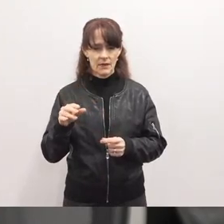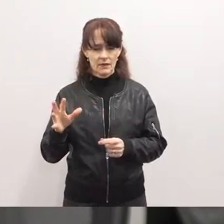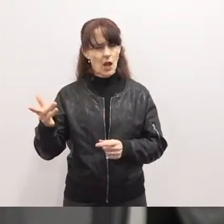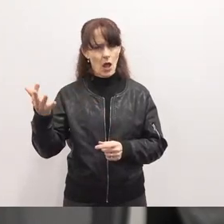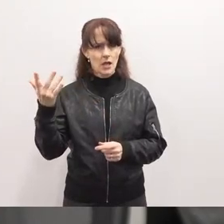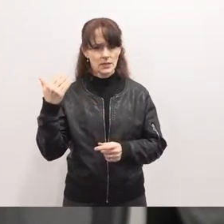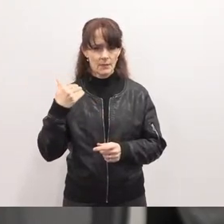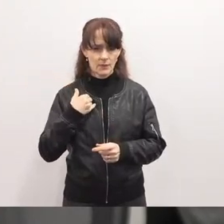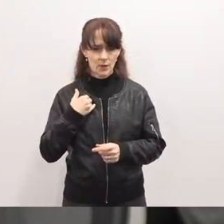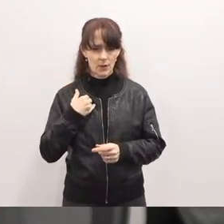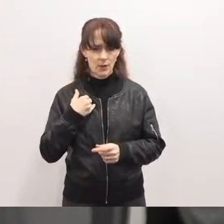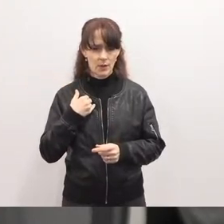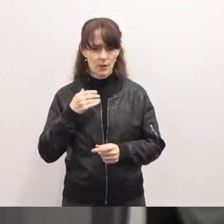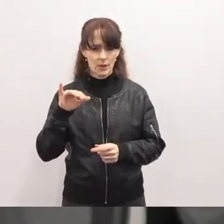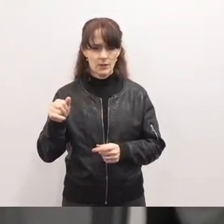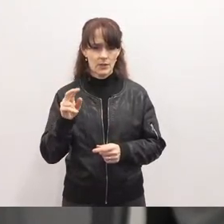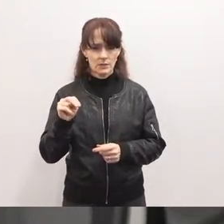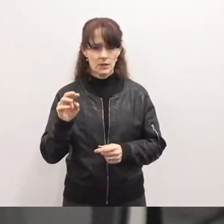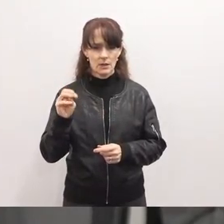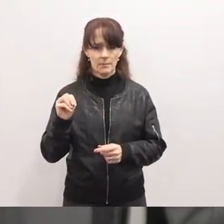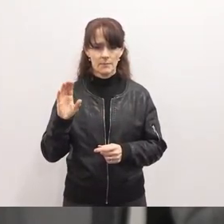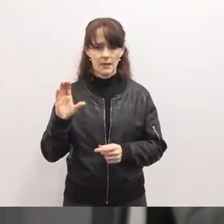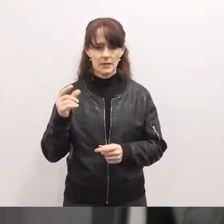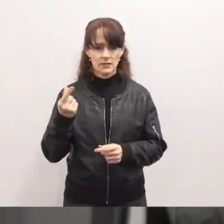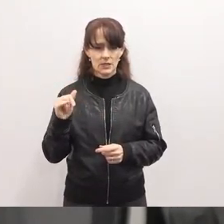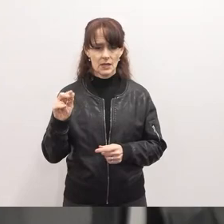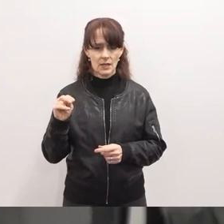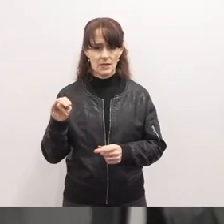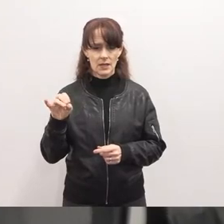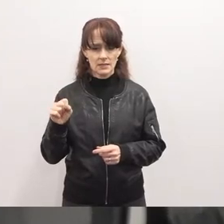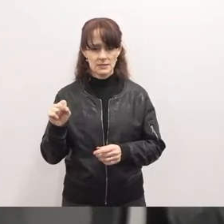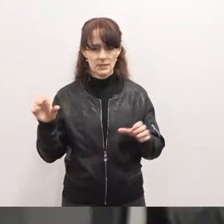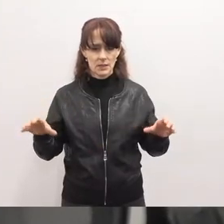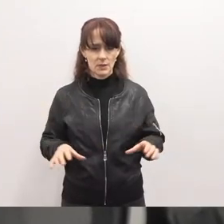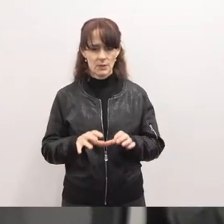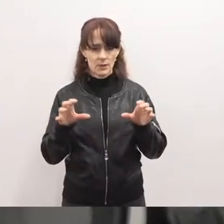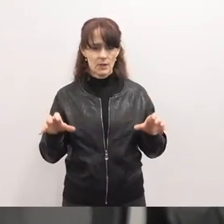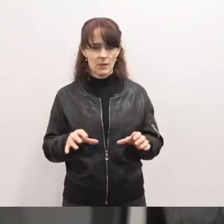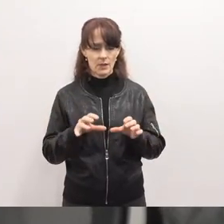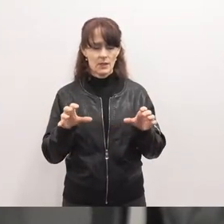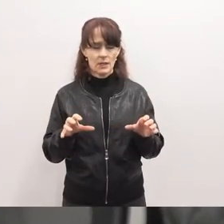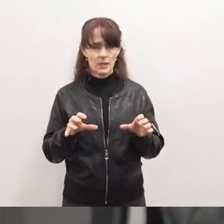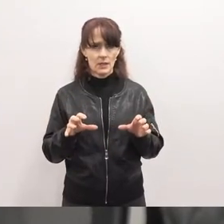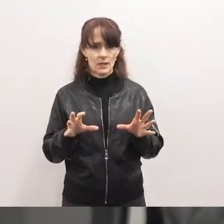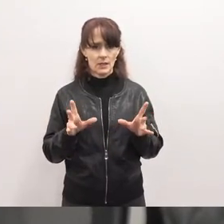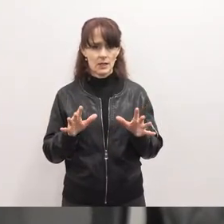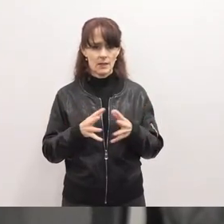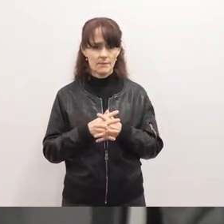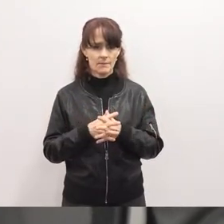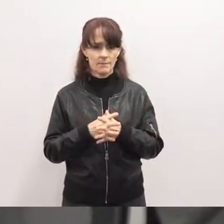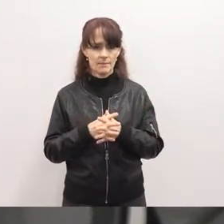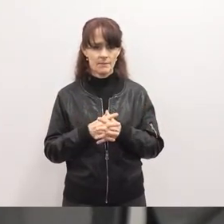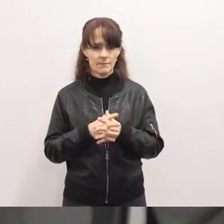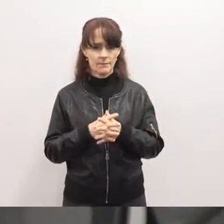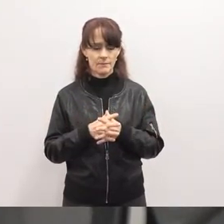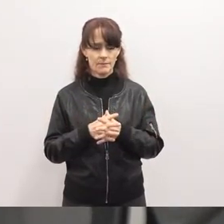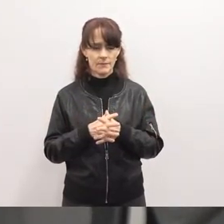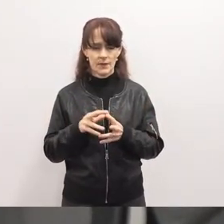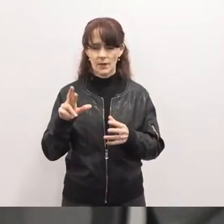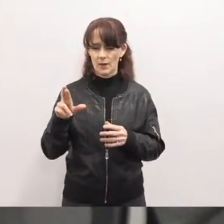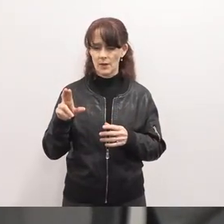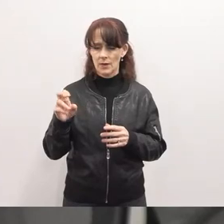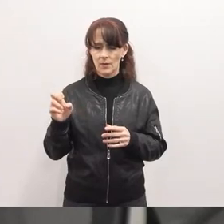ago, as I remember with John McGinnis, when we did the, I think it was, we did it at